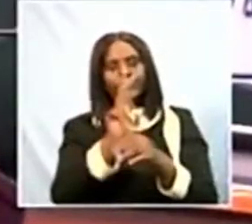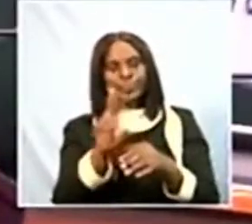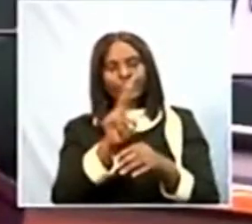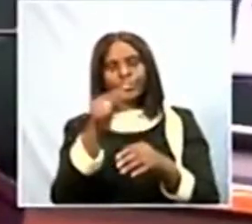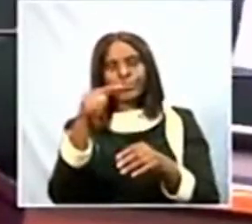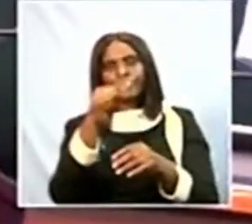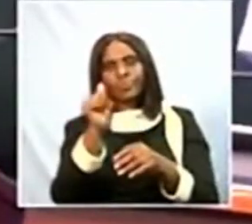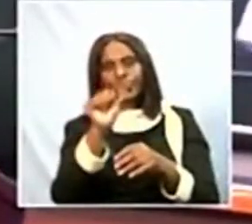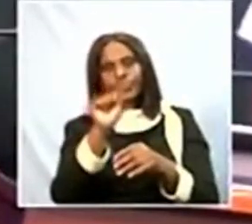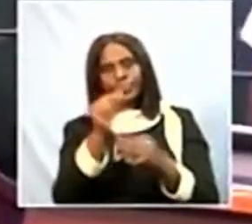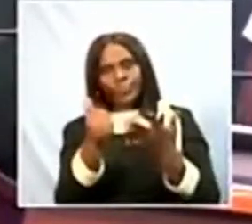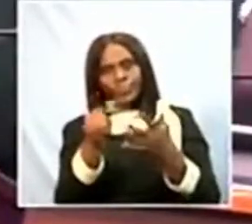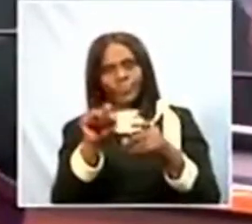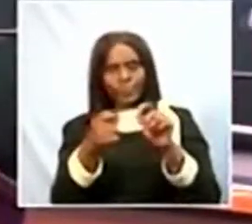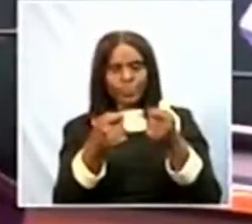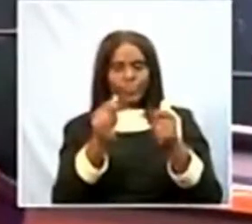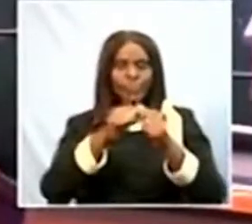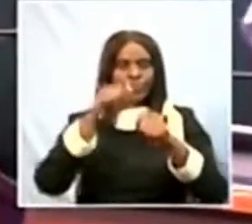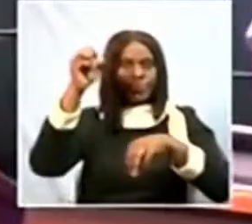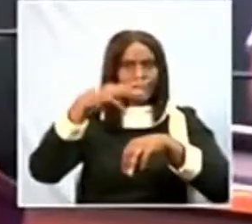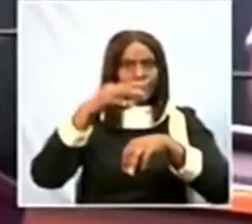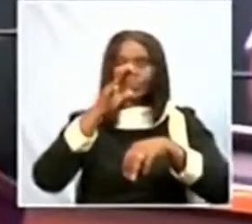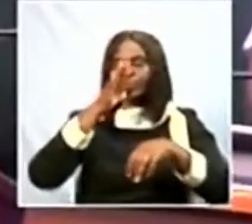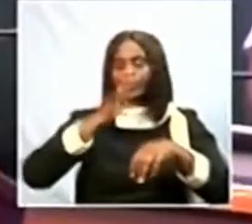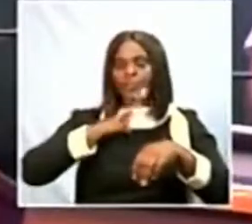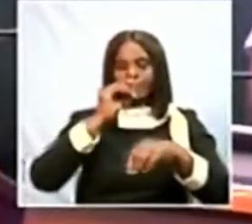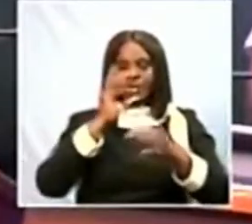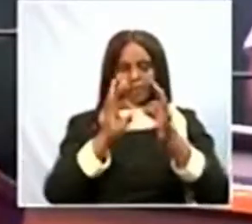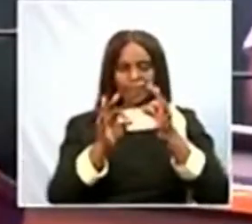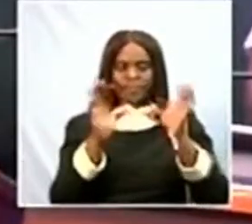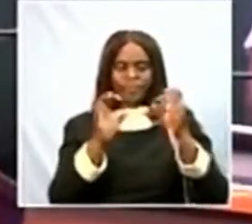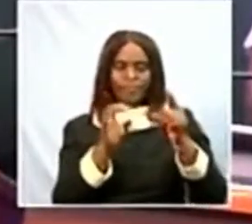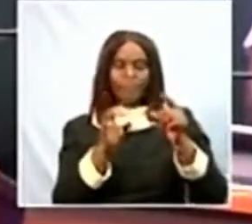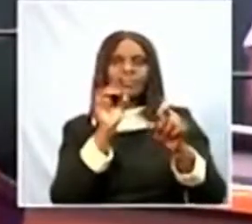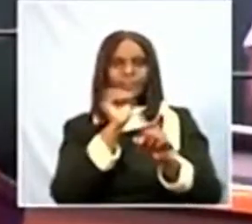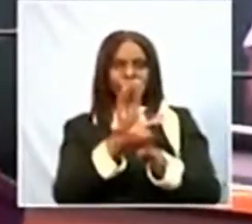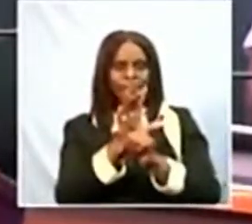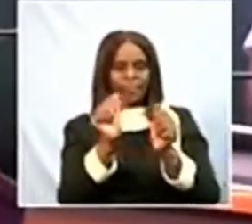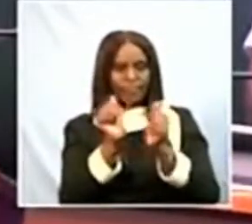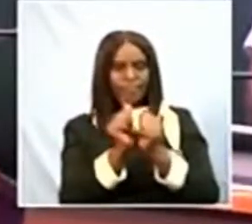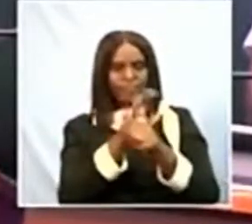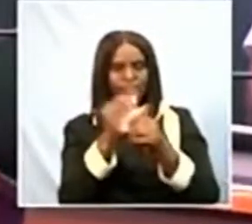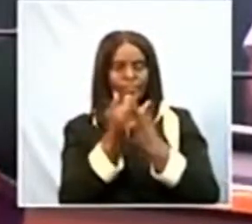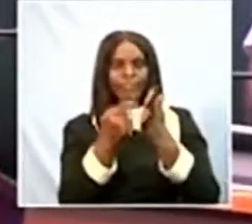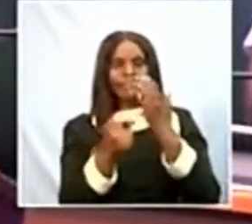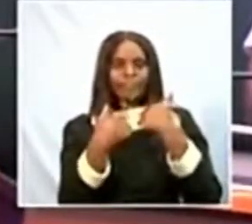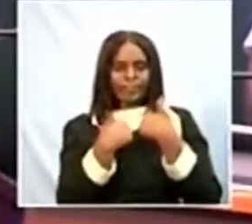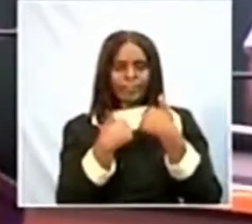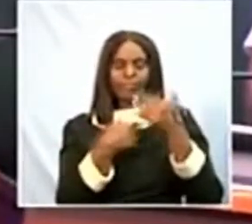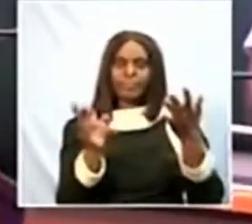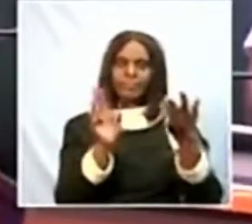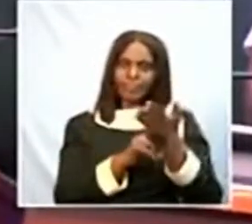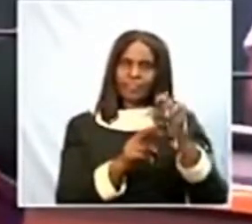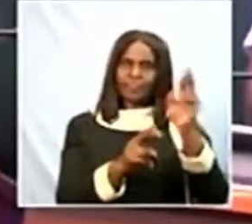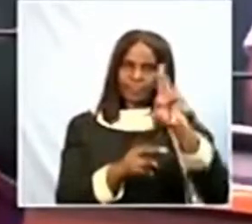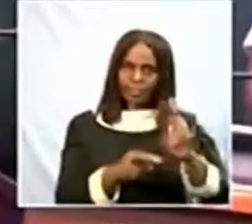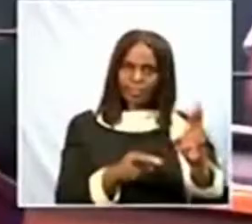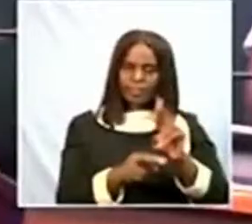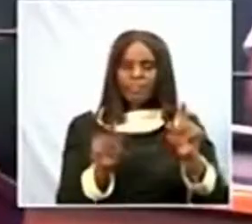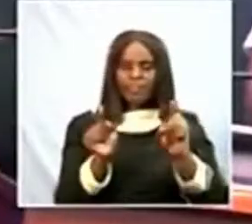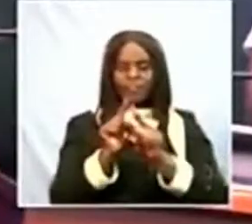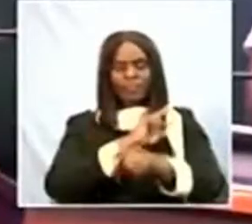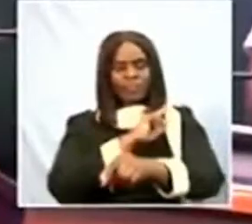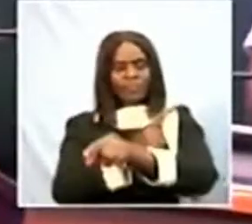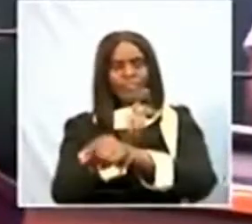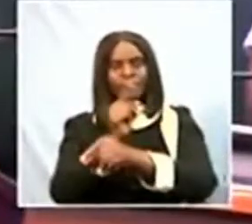stoves and solar panels. Madam Speaker, if the community practices the 3 R's, which is reuse, reduce, resources, I